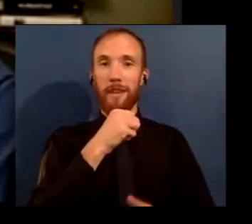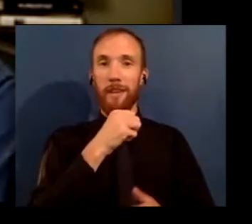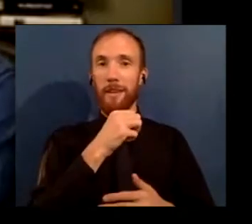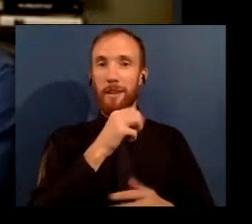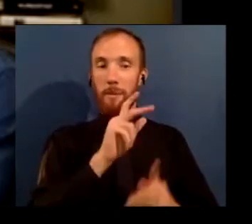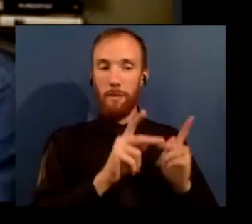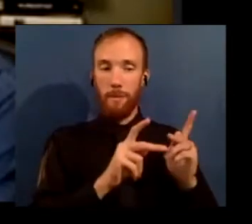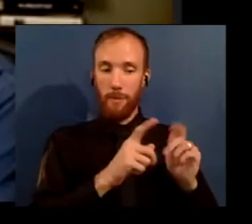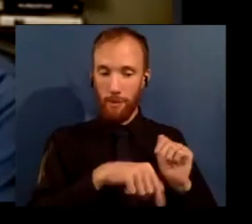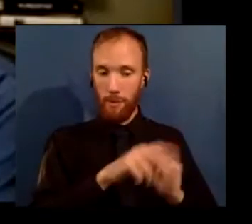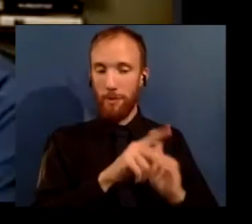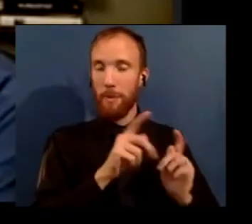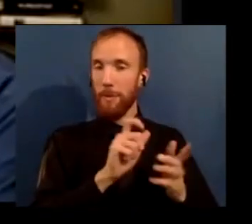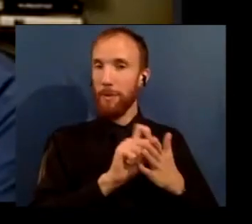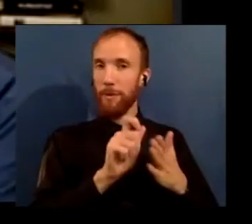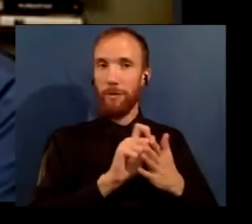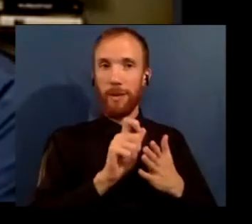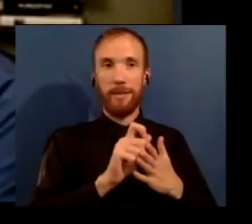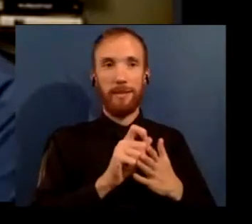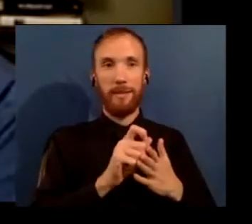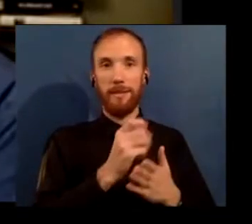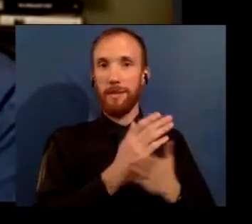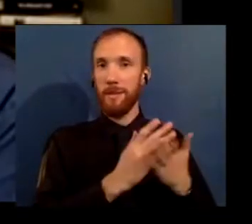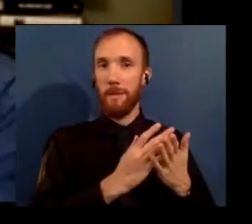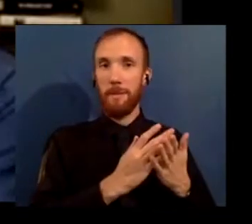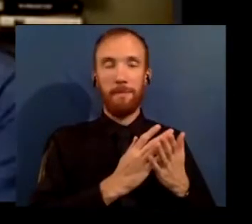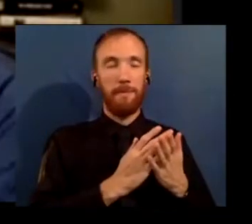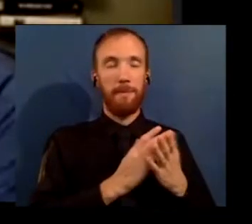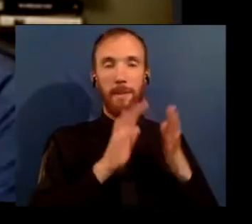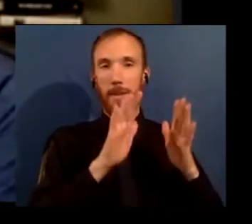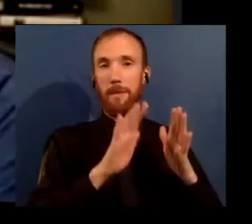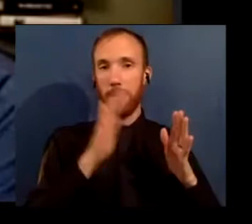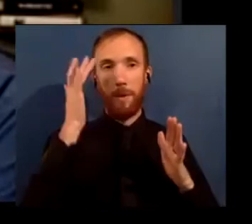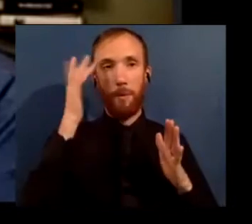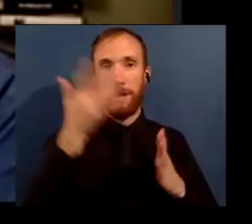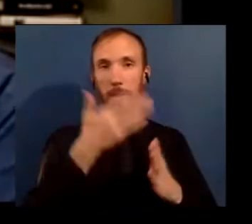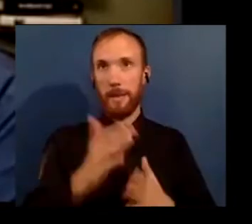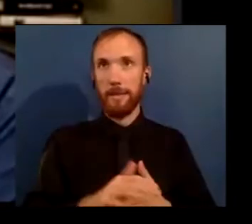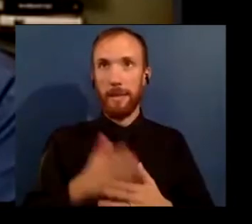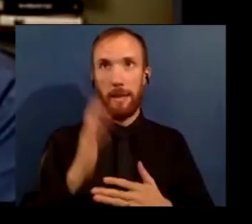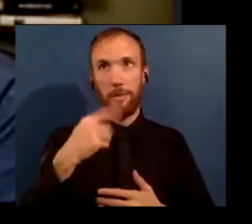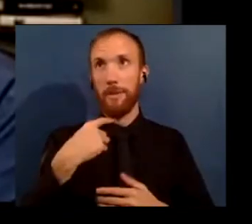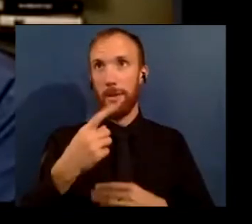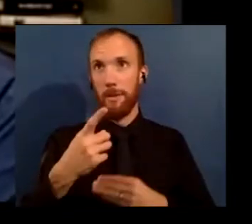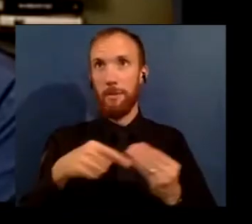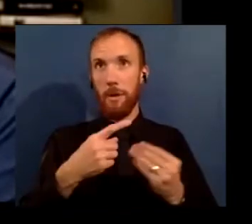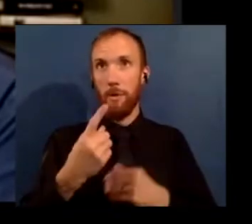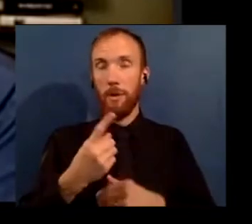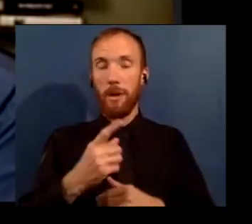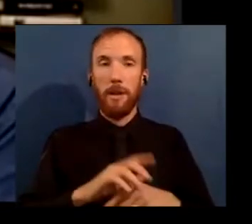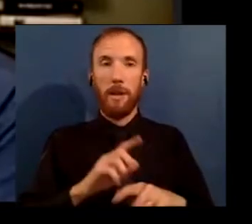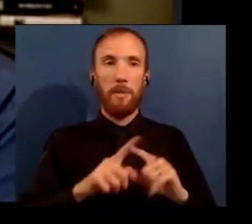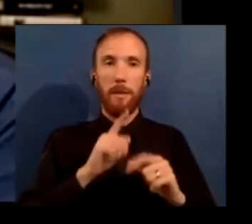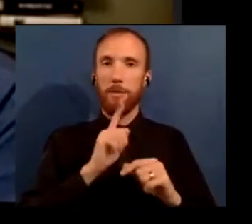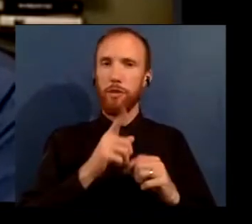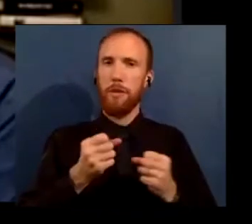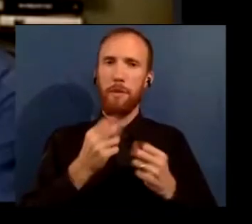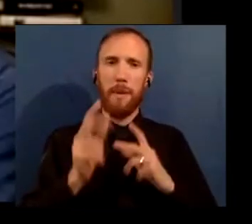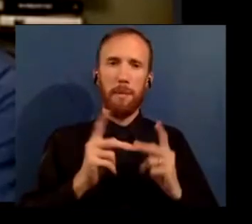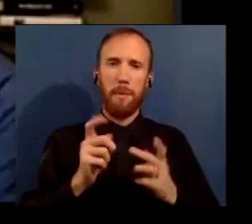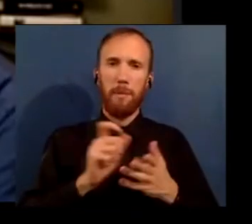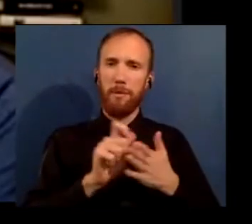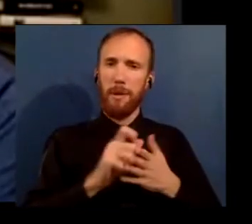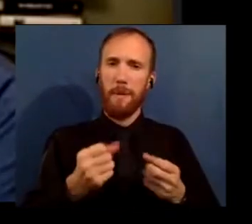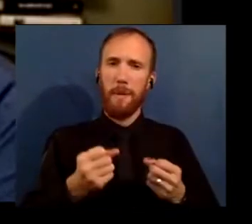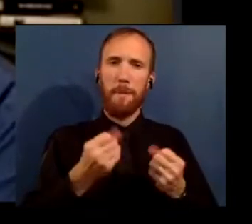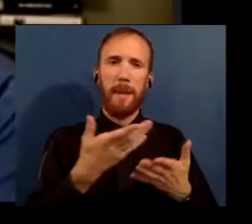I'm going to tell you about one of them just for the, you know, for the heck of it. But there are people who've probably written lots of things which are published